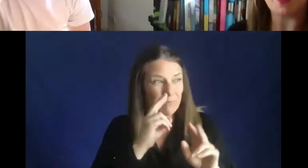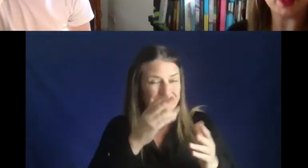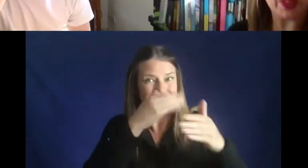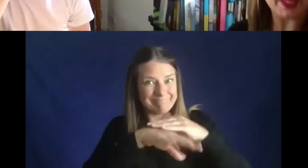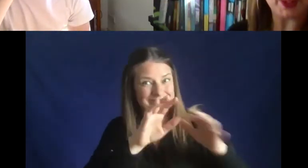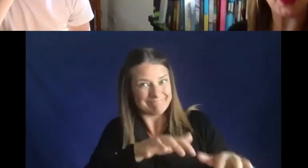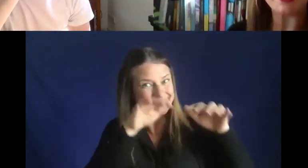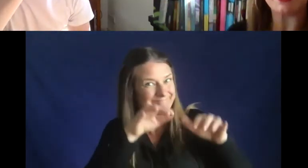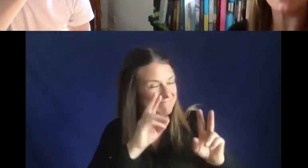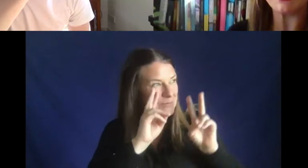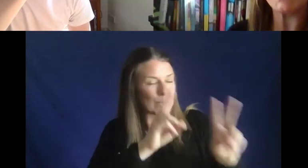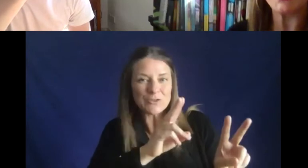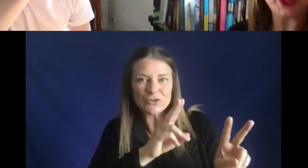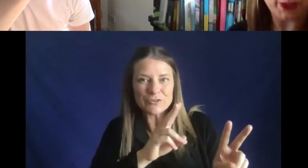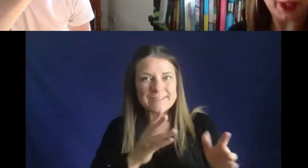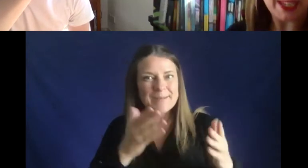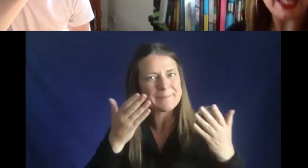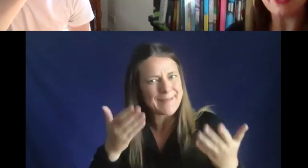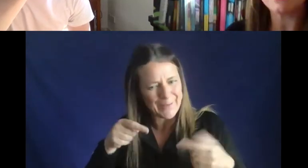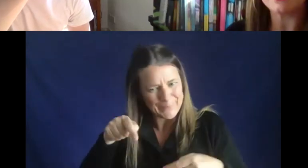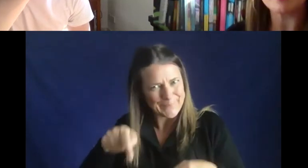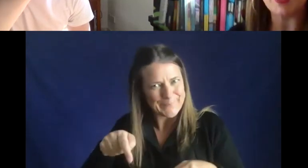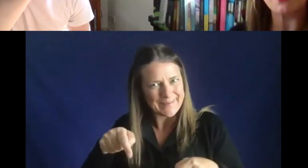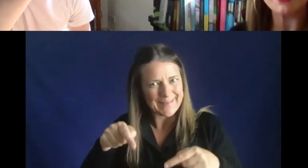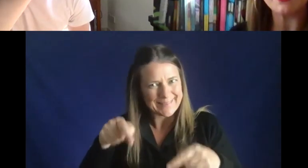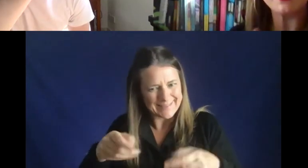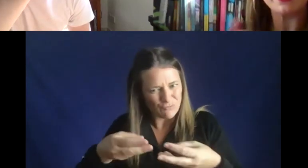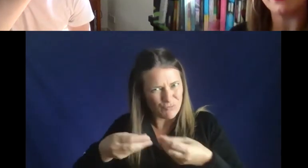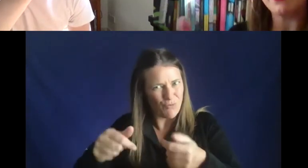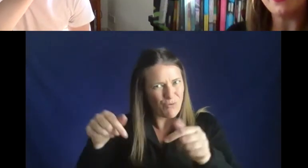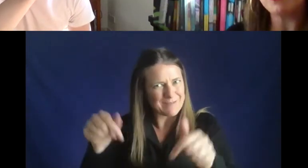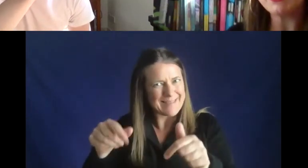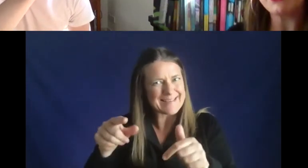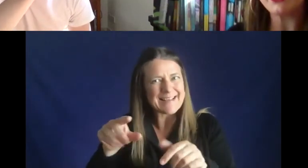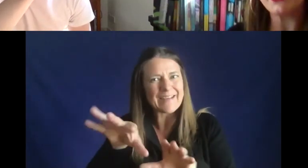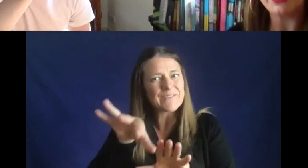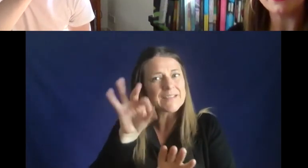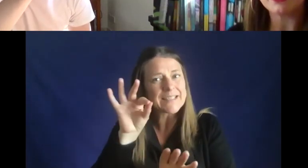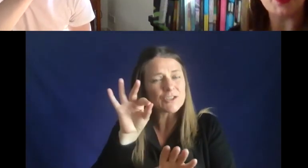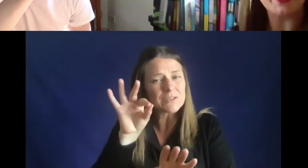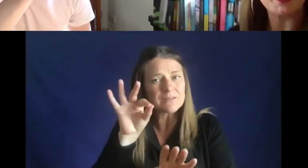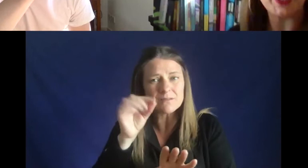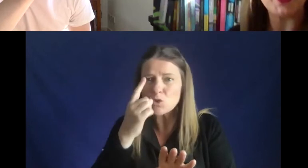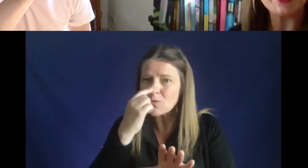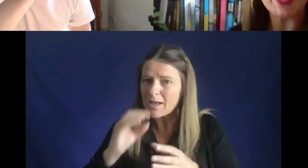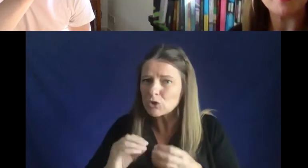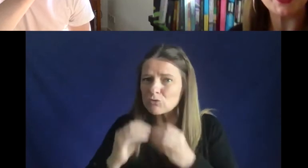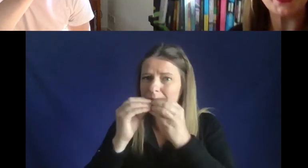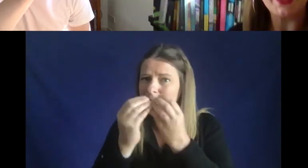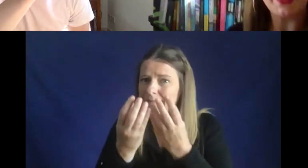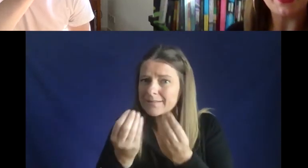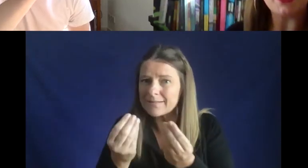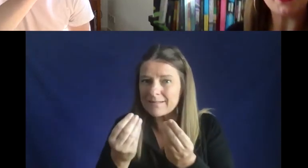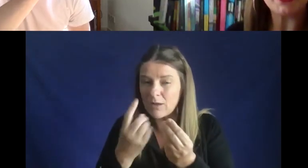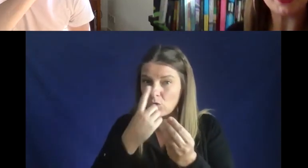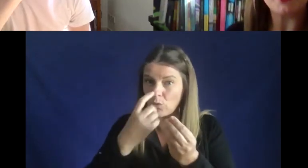longevity perhaps of this, this invitation to tasks that inspire creativity that potentially could last quite a long time.